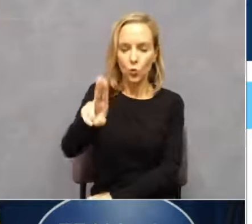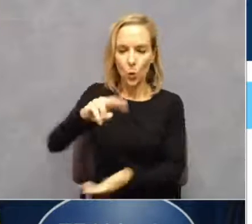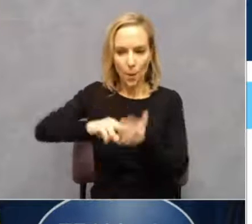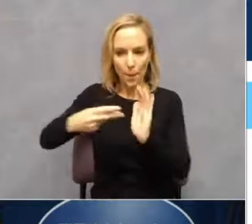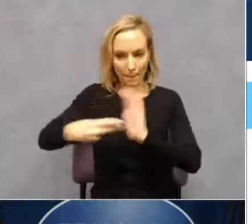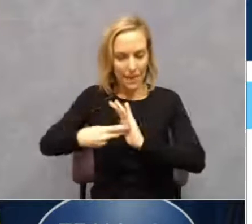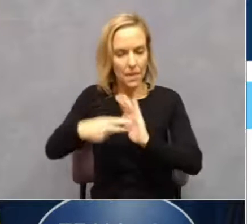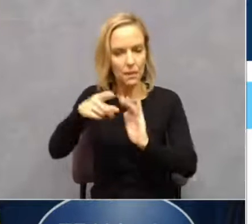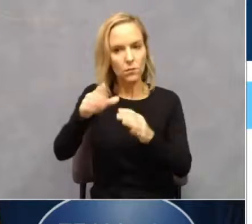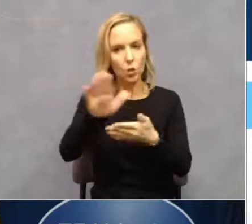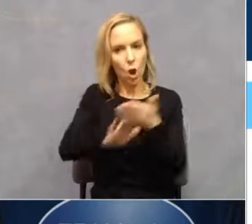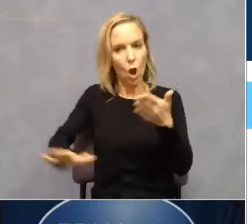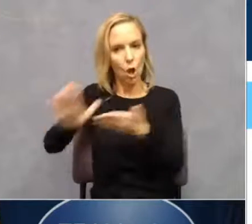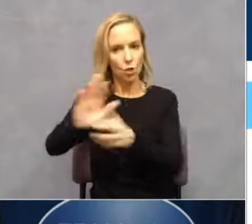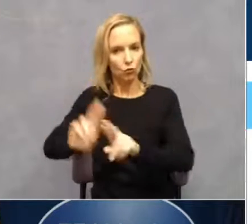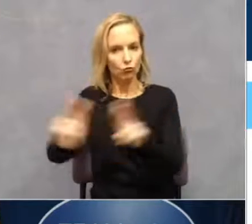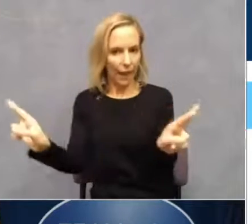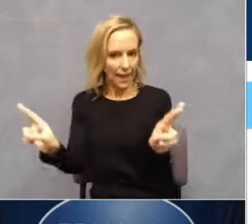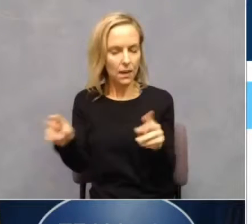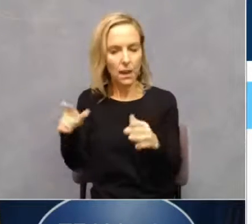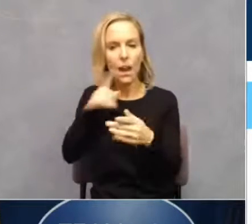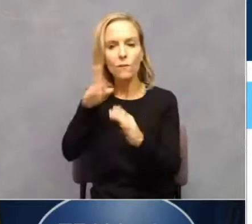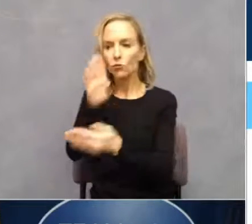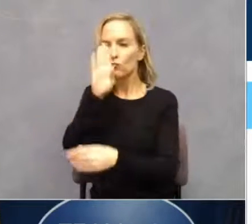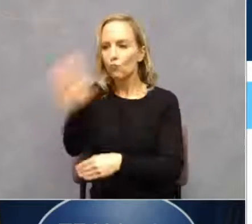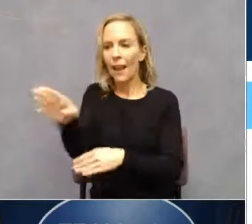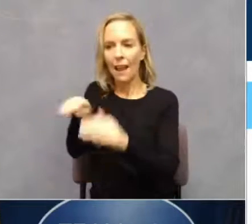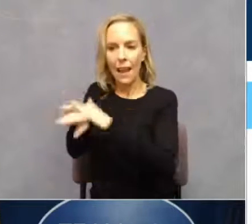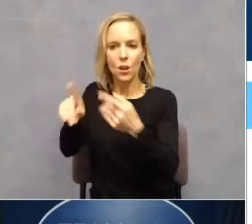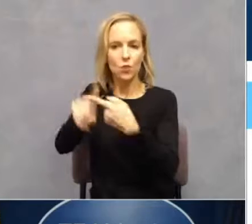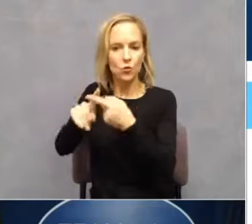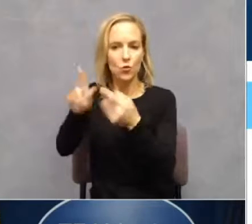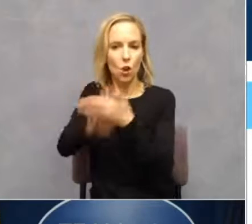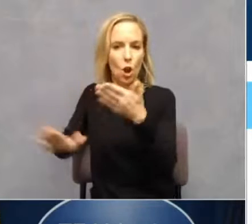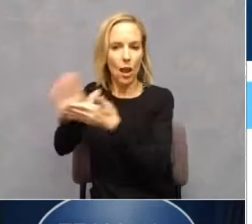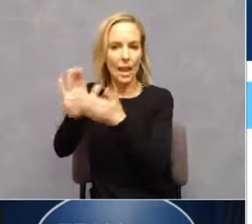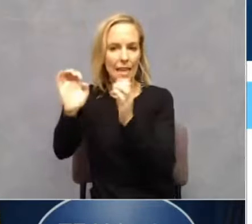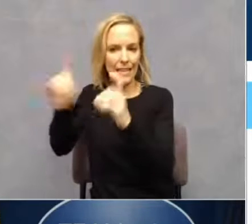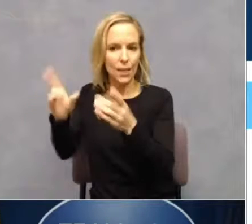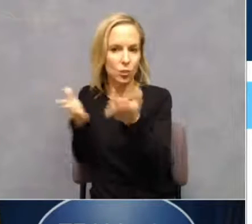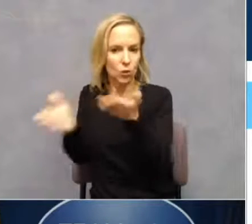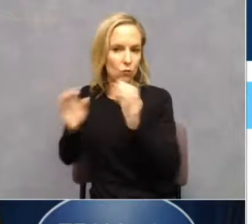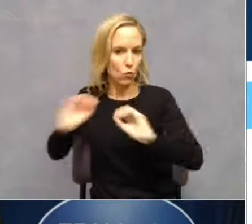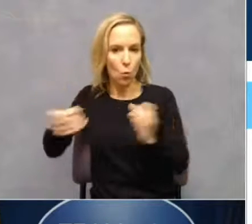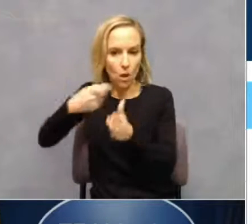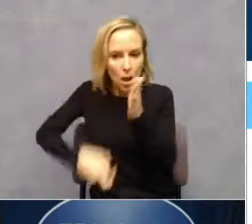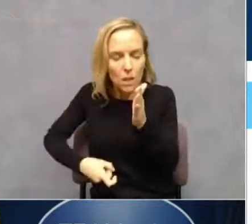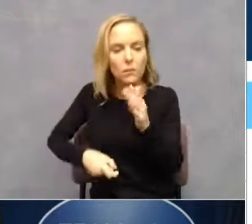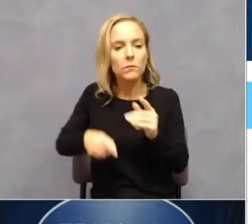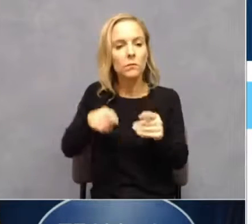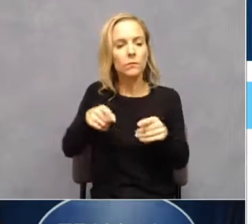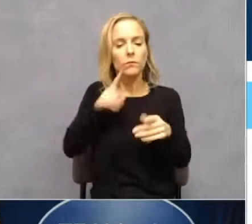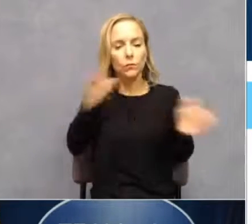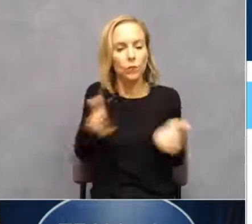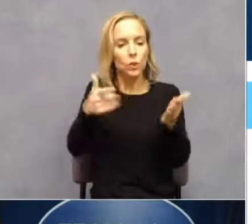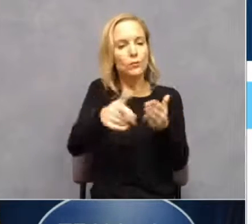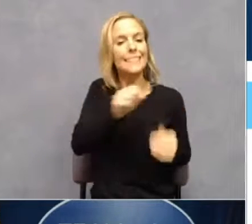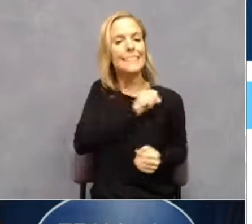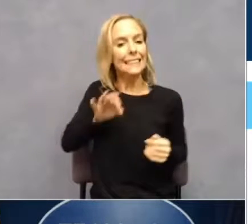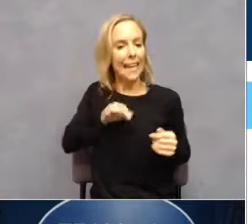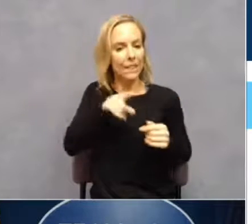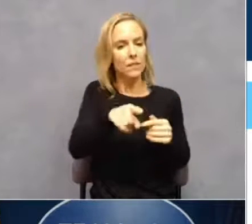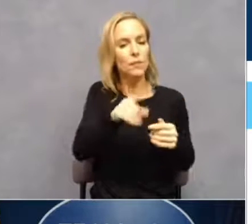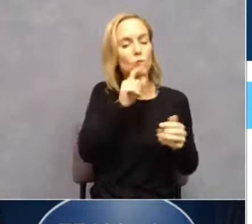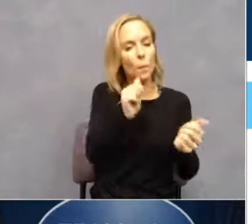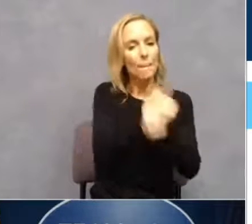to adult education services at no cost. Our staff equips individuals to pass the GED by allowing students